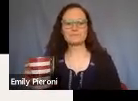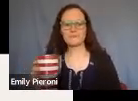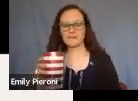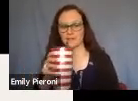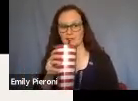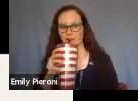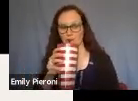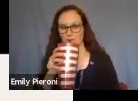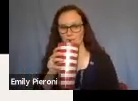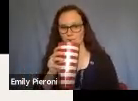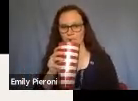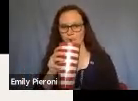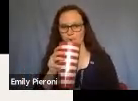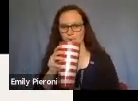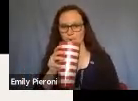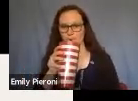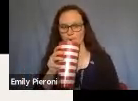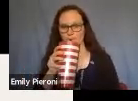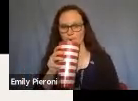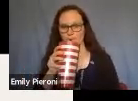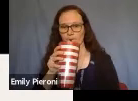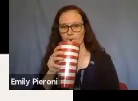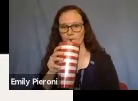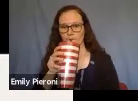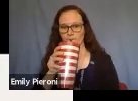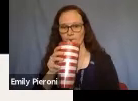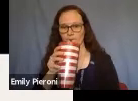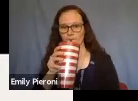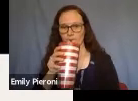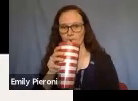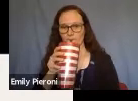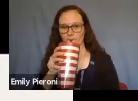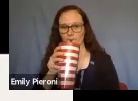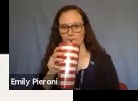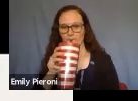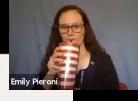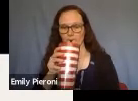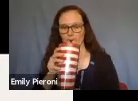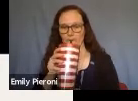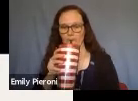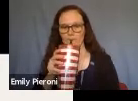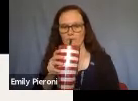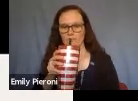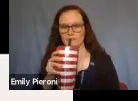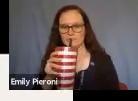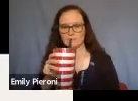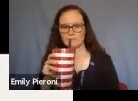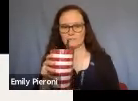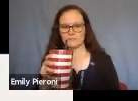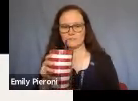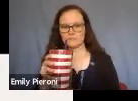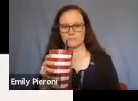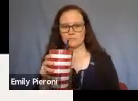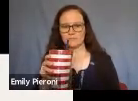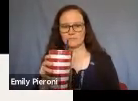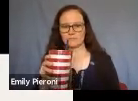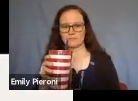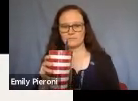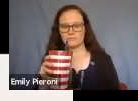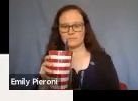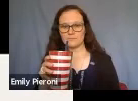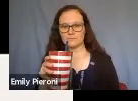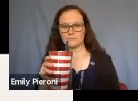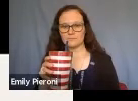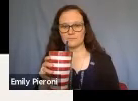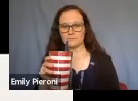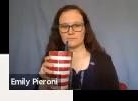this is Ray. I'm Ray DeGroat, PR coordinator here at NAPI. And we have several presenters that will be